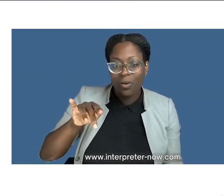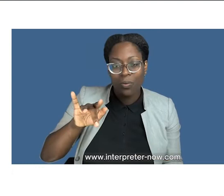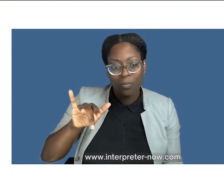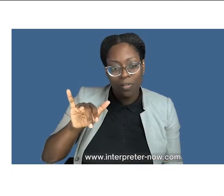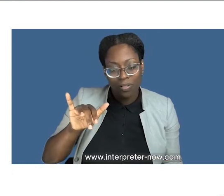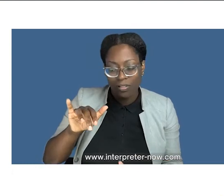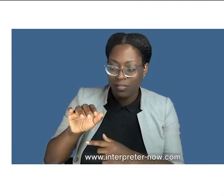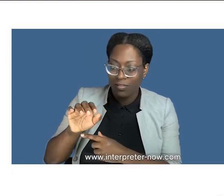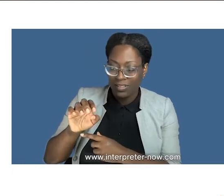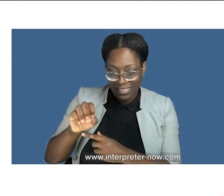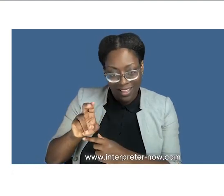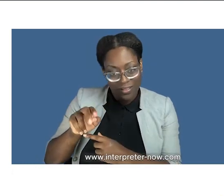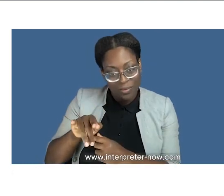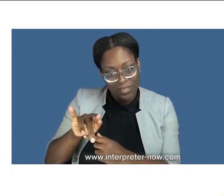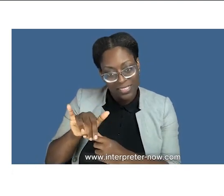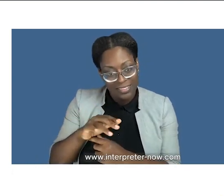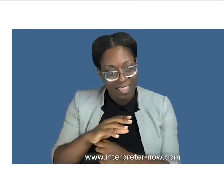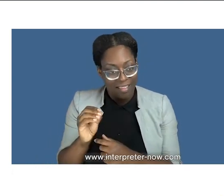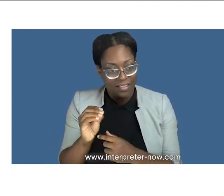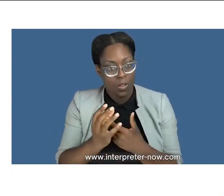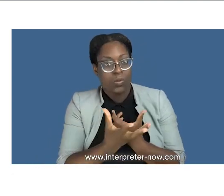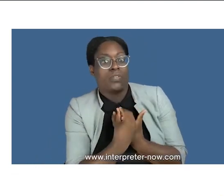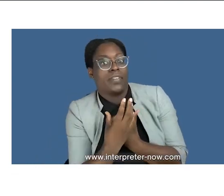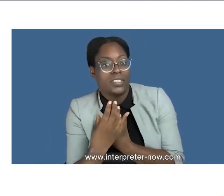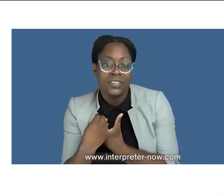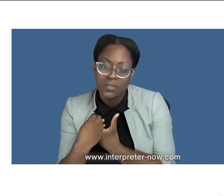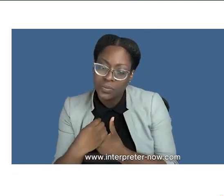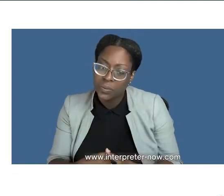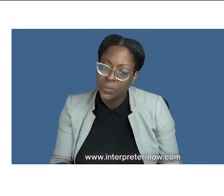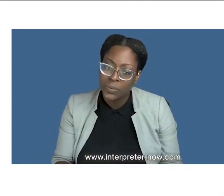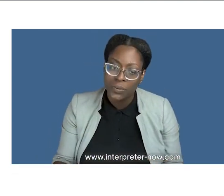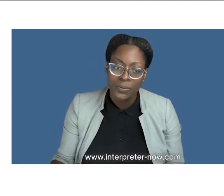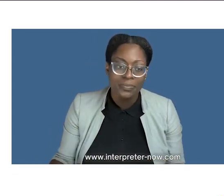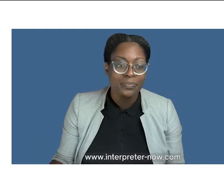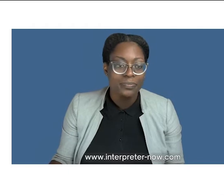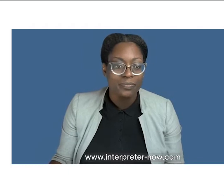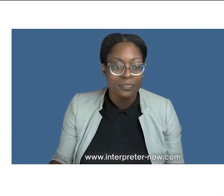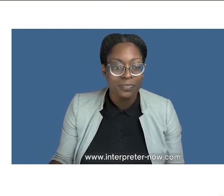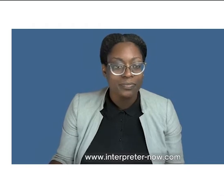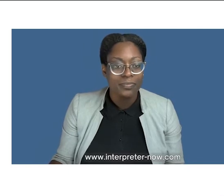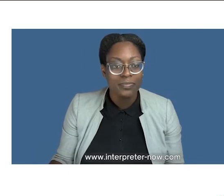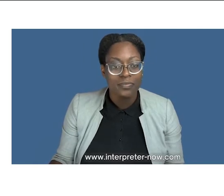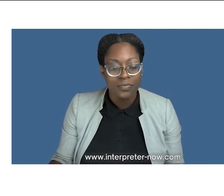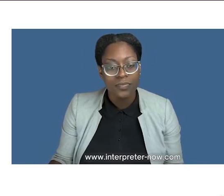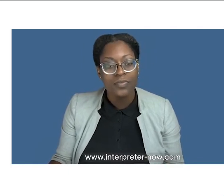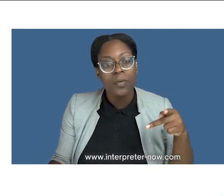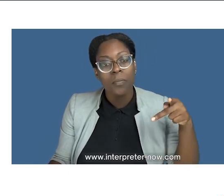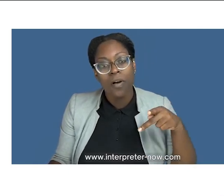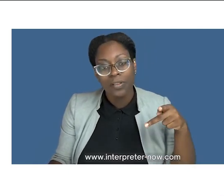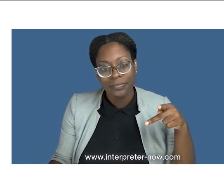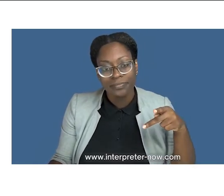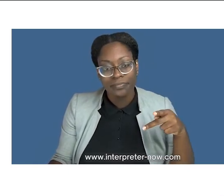culture. Great. Okay. The next question I had for you was, I know we talked